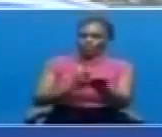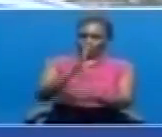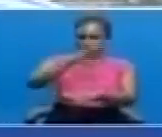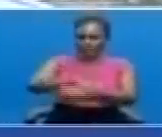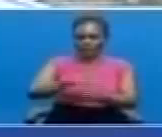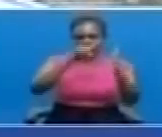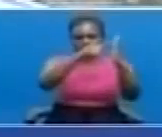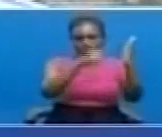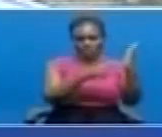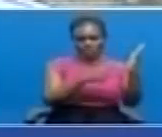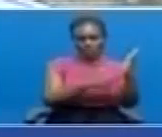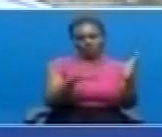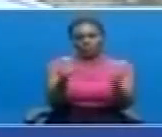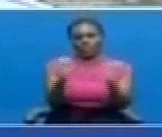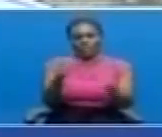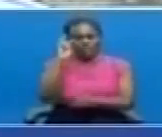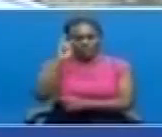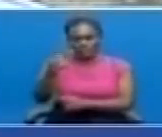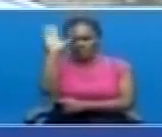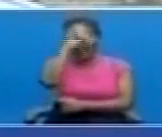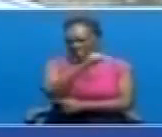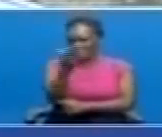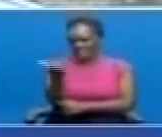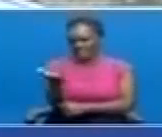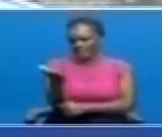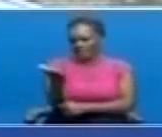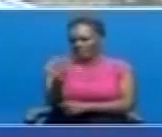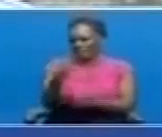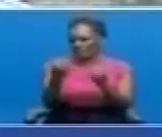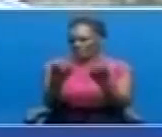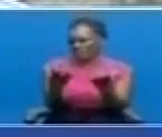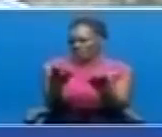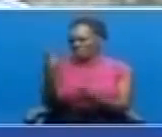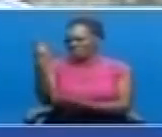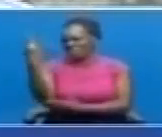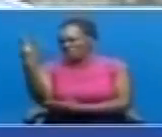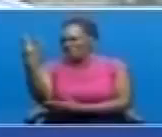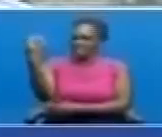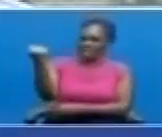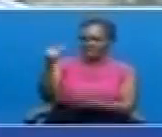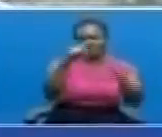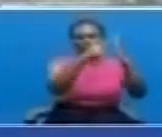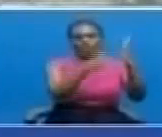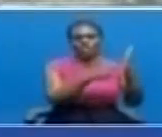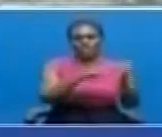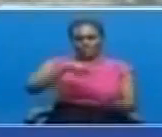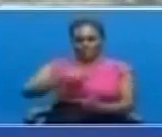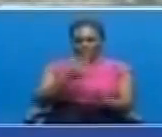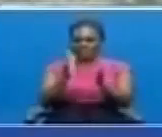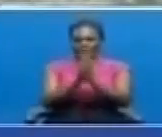Tapata positive results kwa game zetu, because ukiangalia gap in between hapo ni 4-5 points between sisi